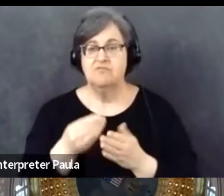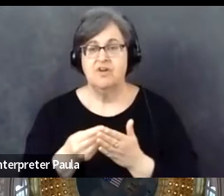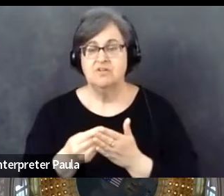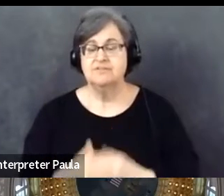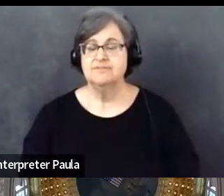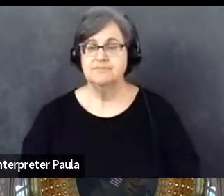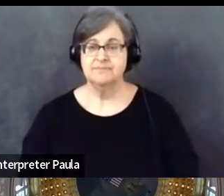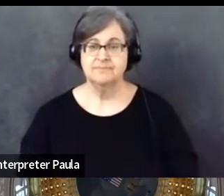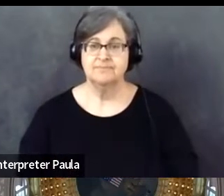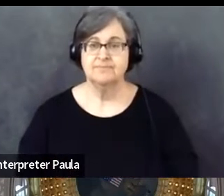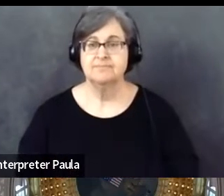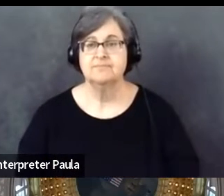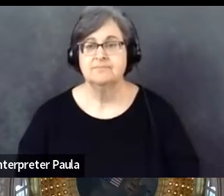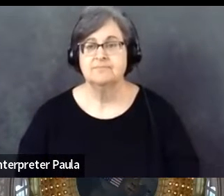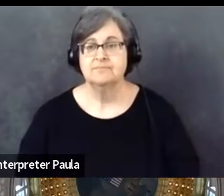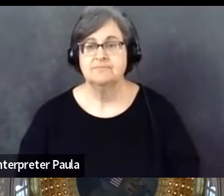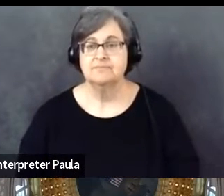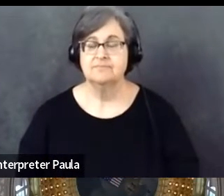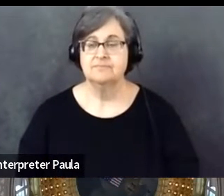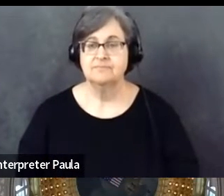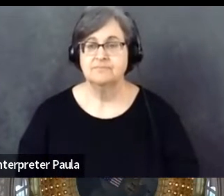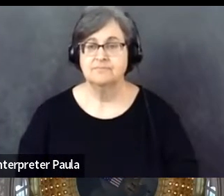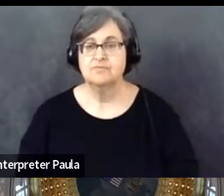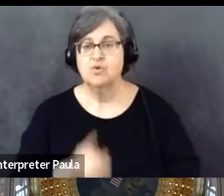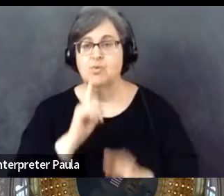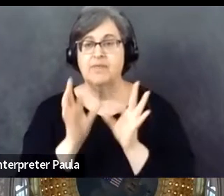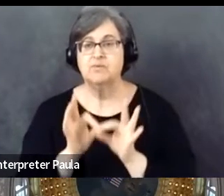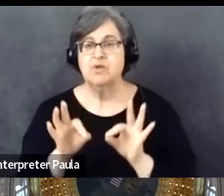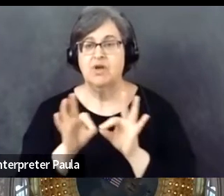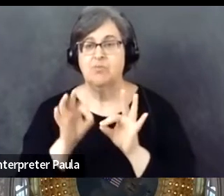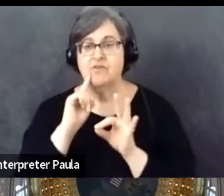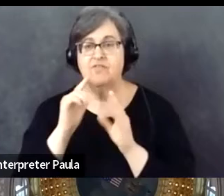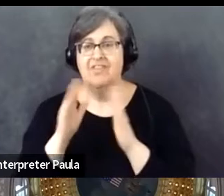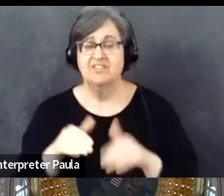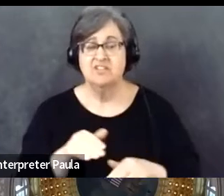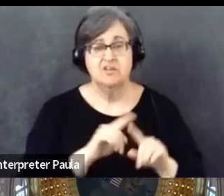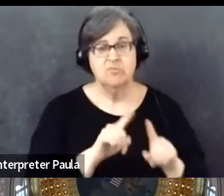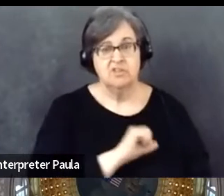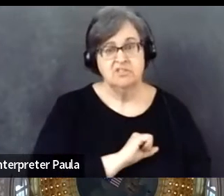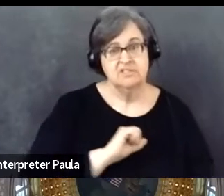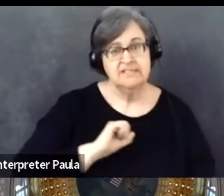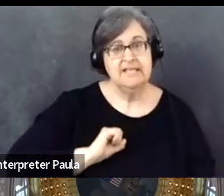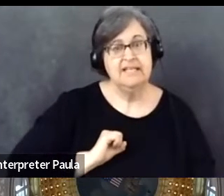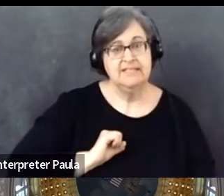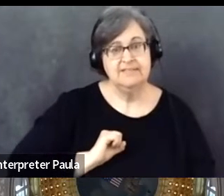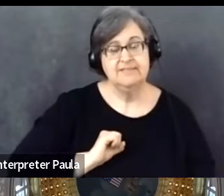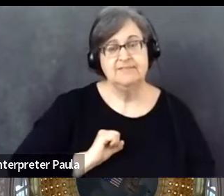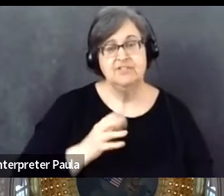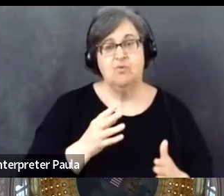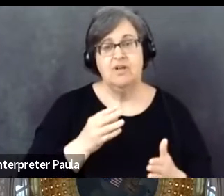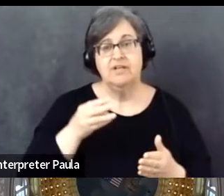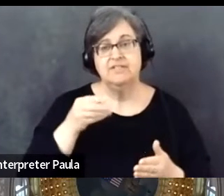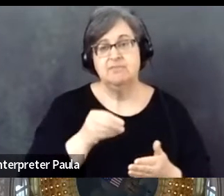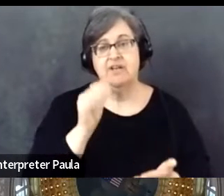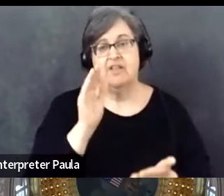said. The House, that was really important to them. It was the Senate that wanted to spend less